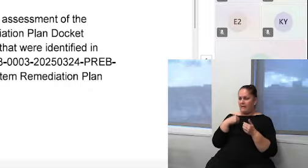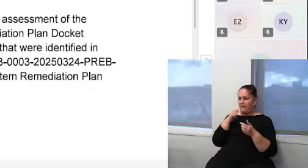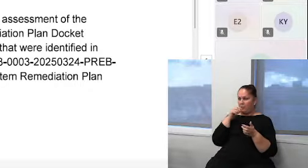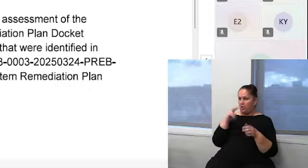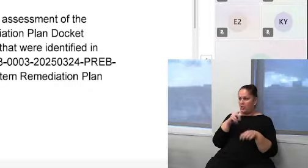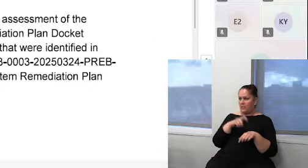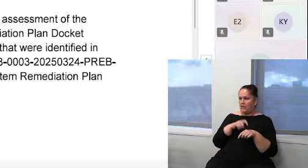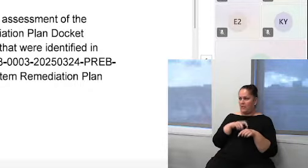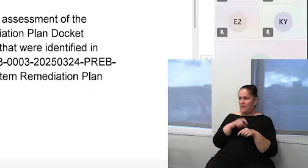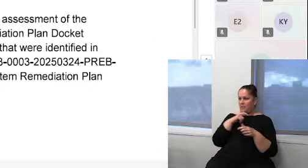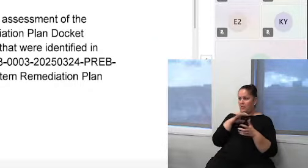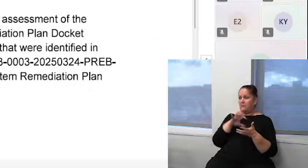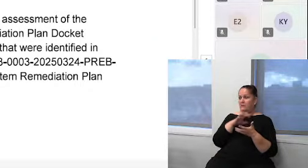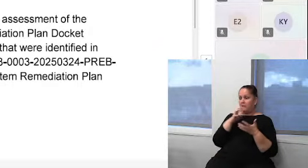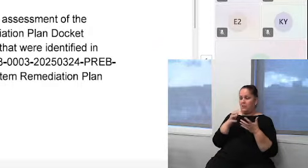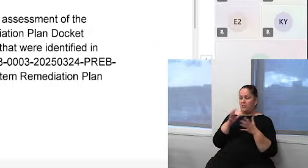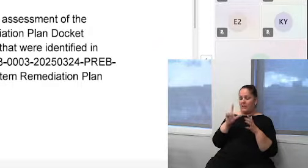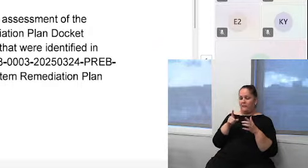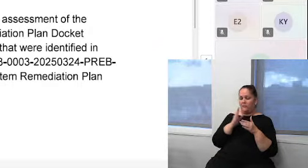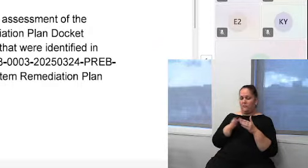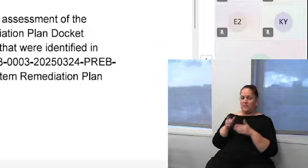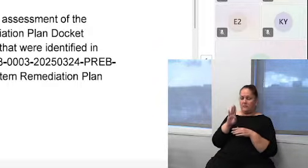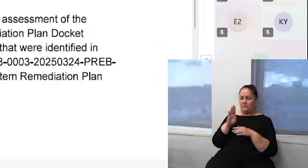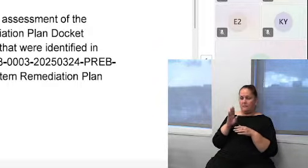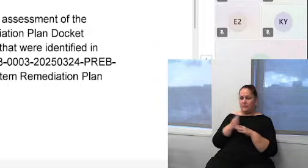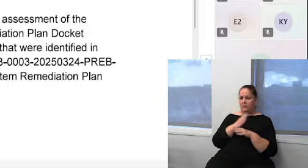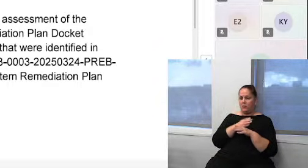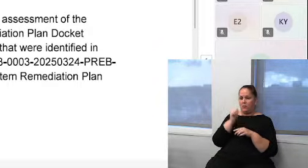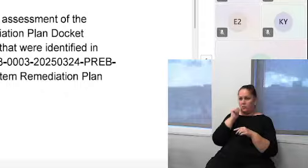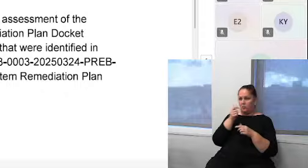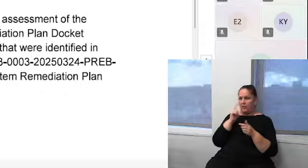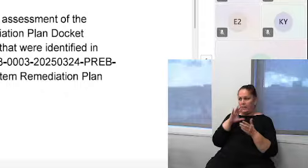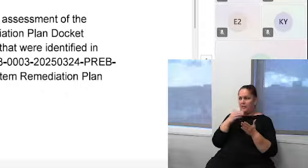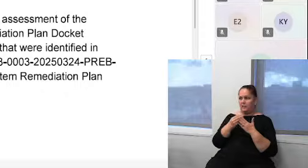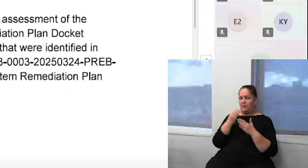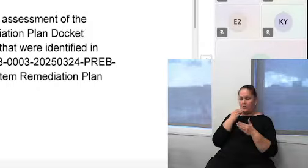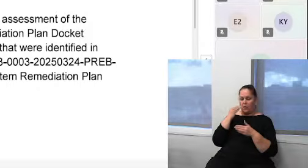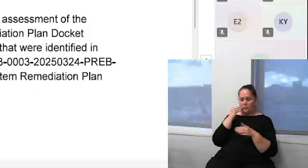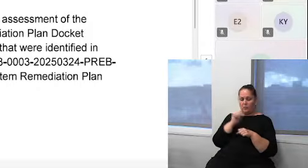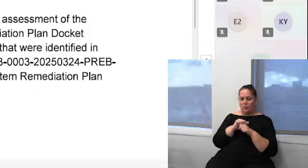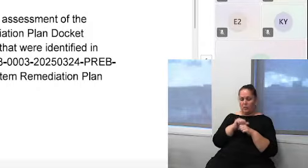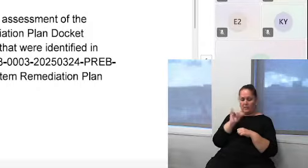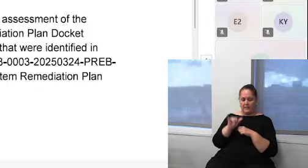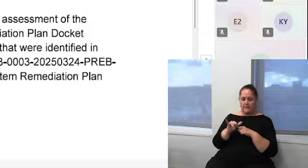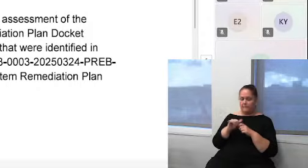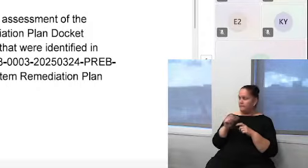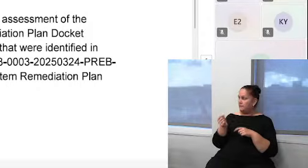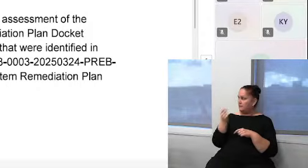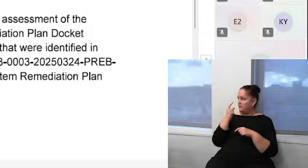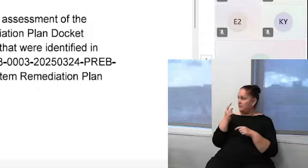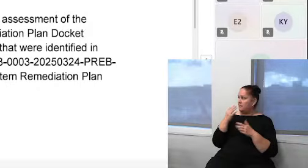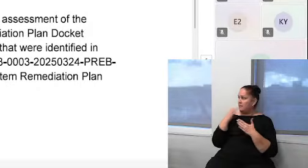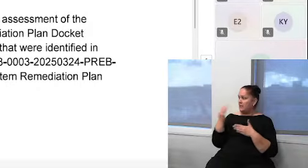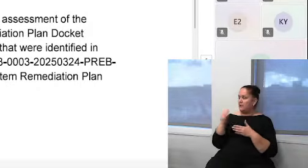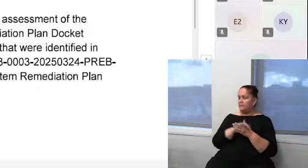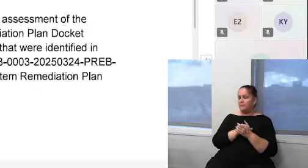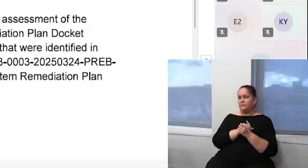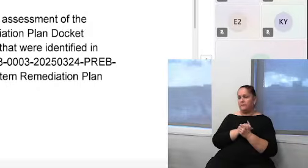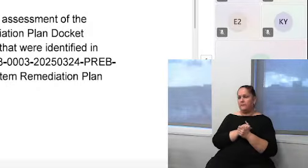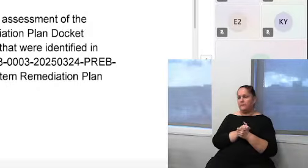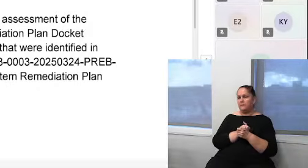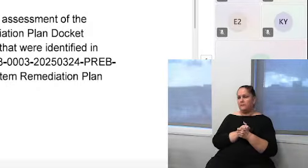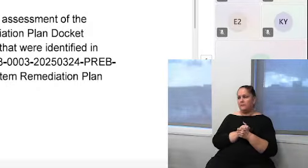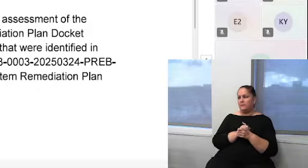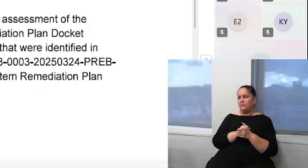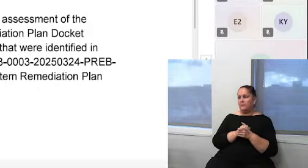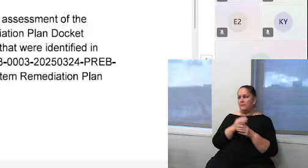has, and I'm going to look at the clock because I've got a boatload to get done before tomorrow. And so I want to get home on time to get to work on it. Understood. Okay,